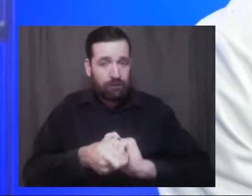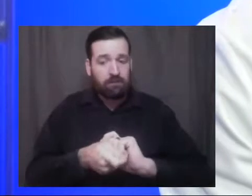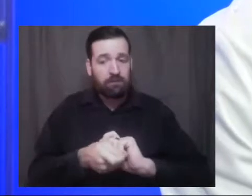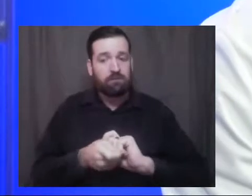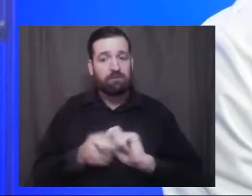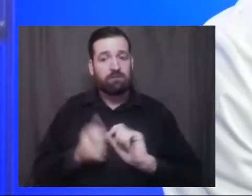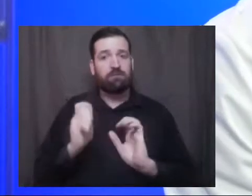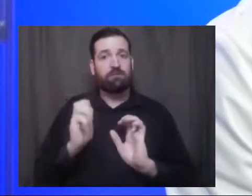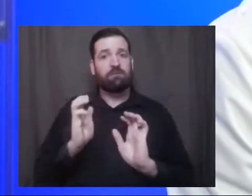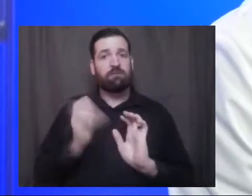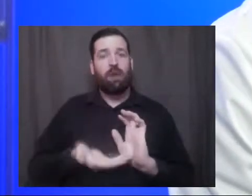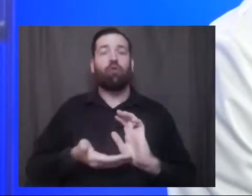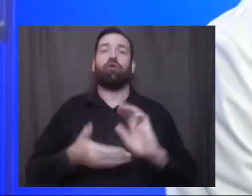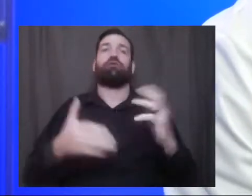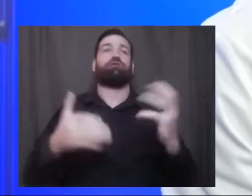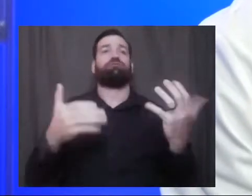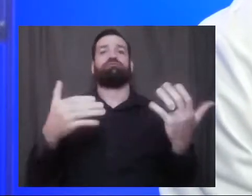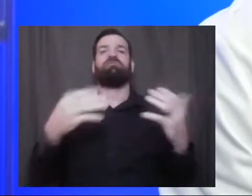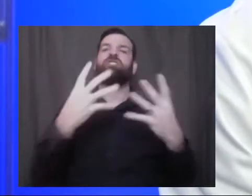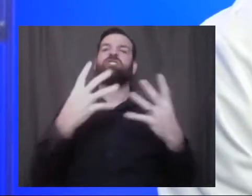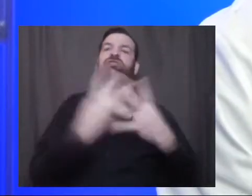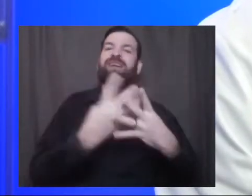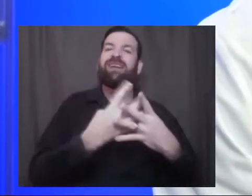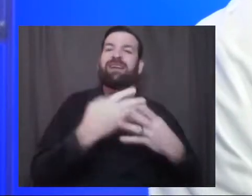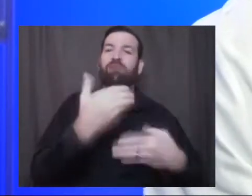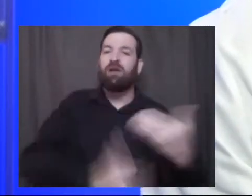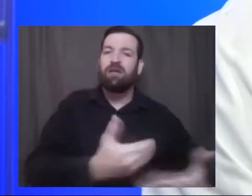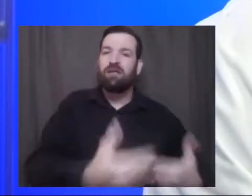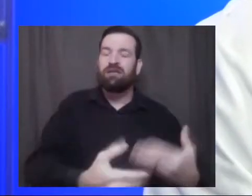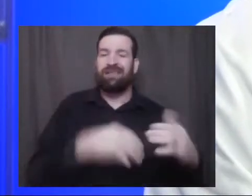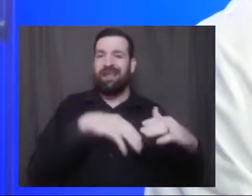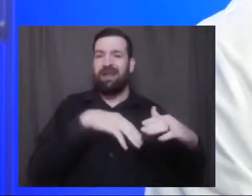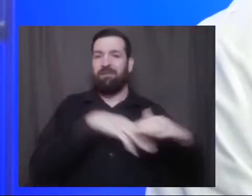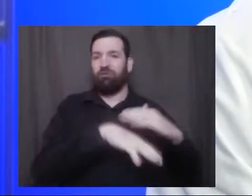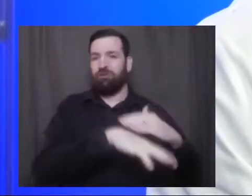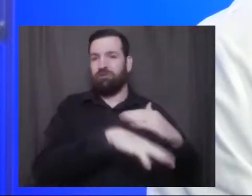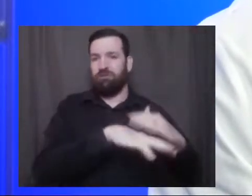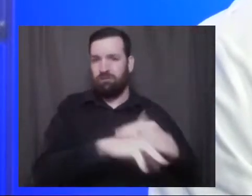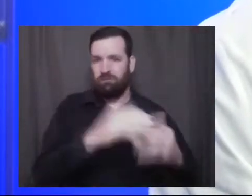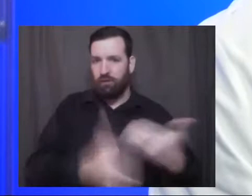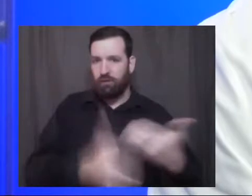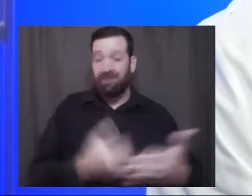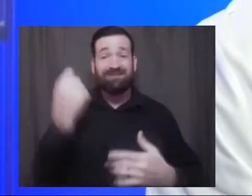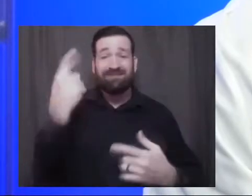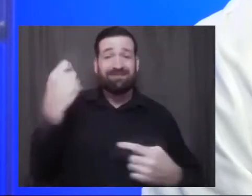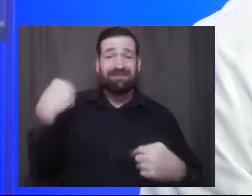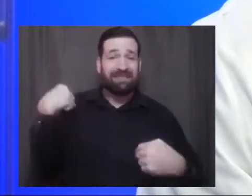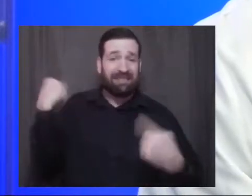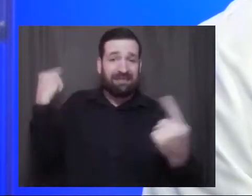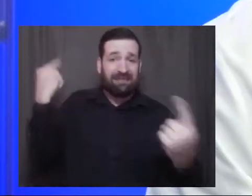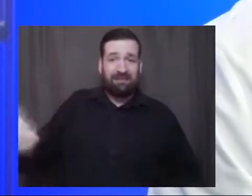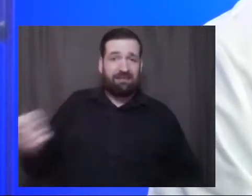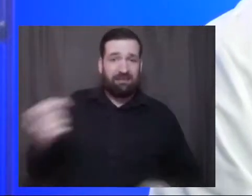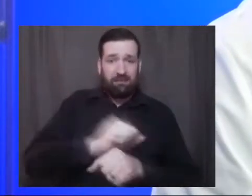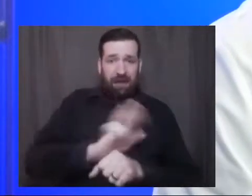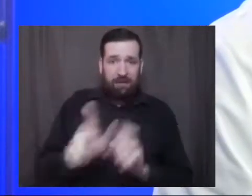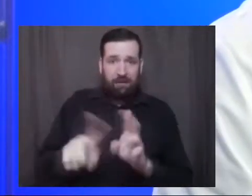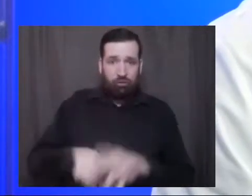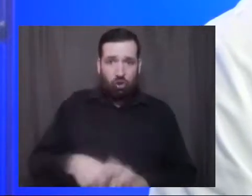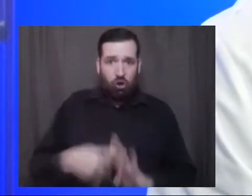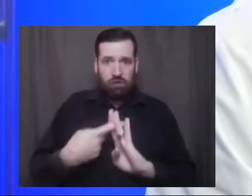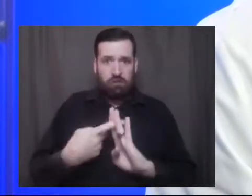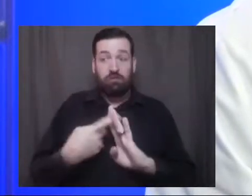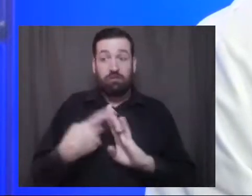and screening processes. So right now, and since really the beginning of the pandemic, we have been screening everybody who comes into the